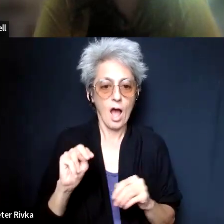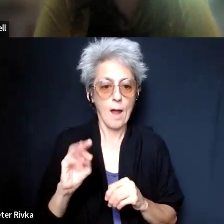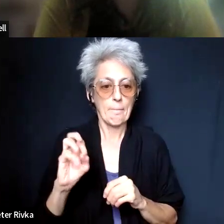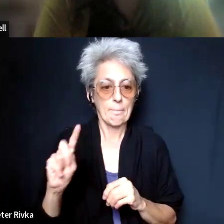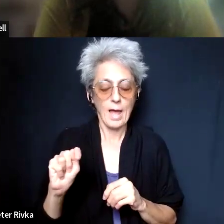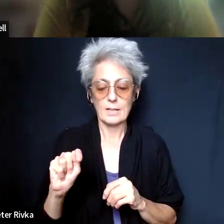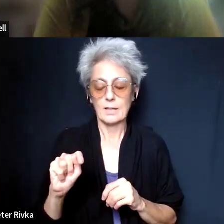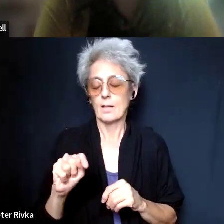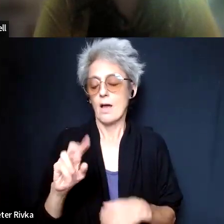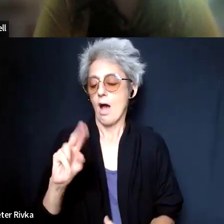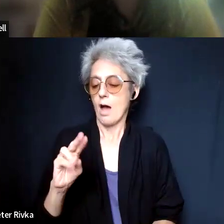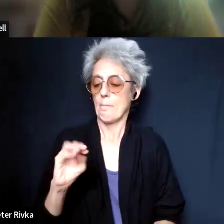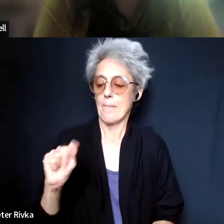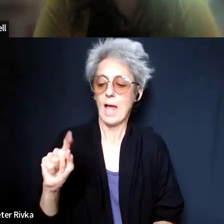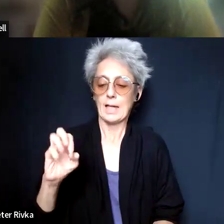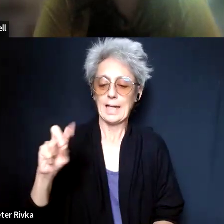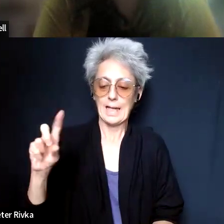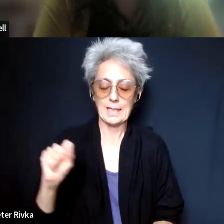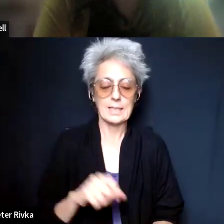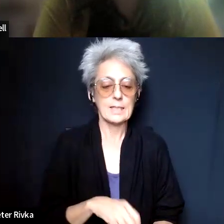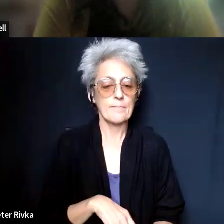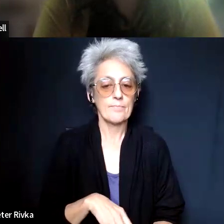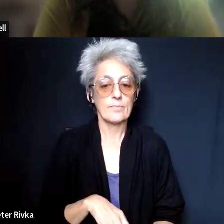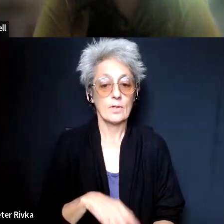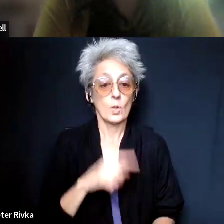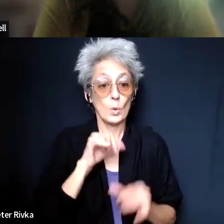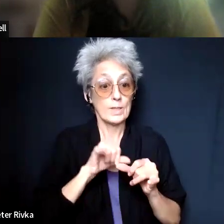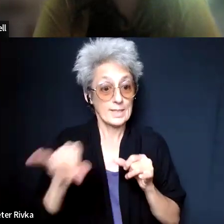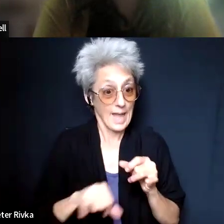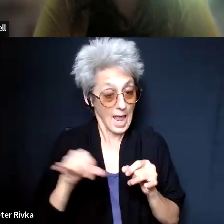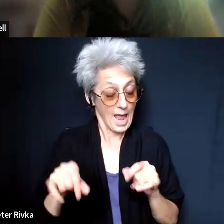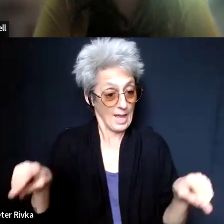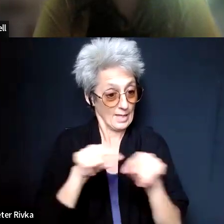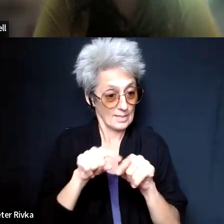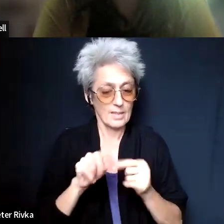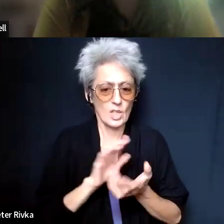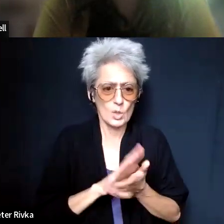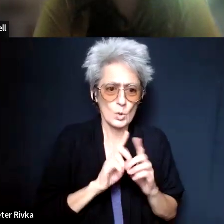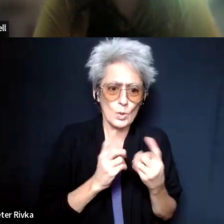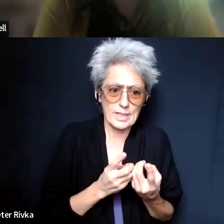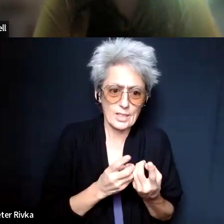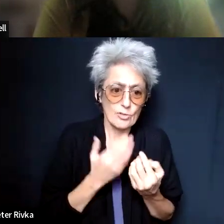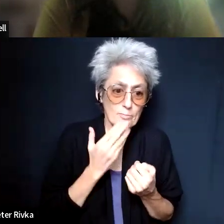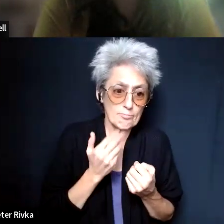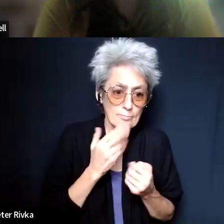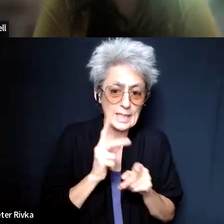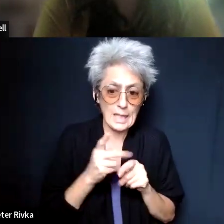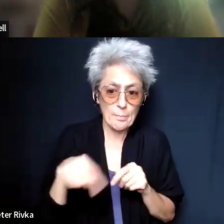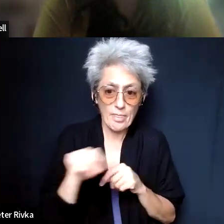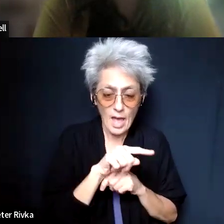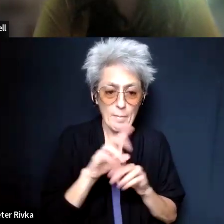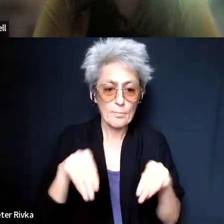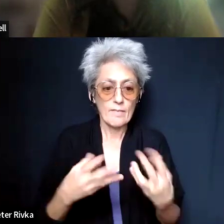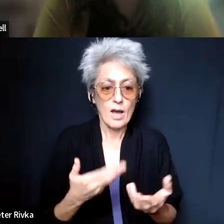stays causes school districts who well-intended intend to keep those students to provide quality